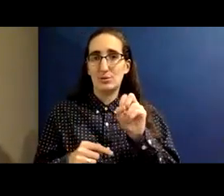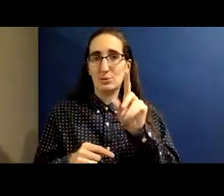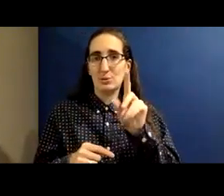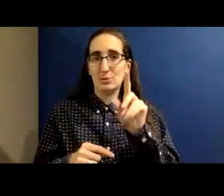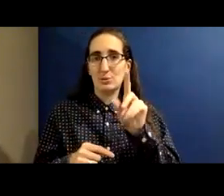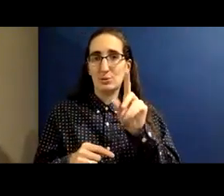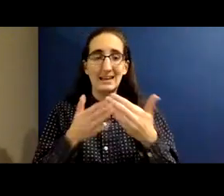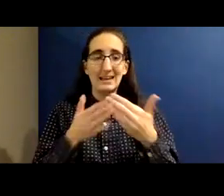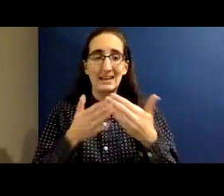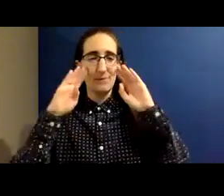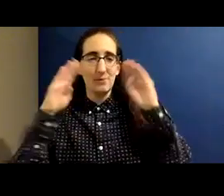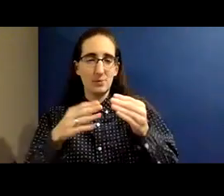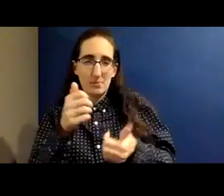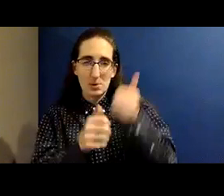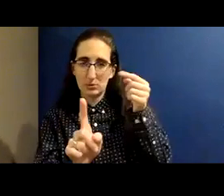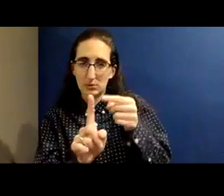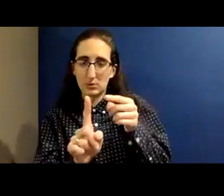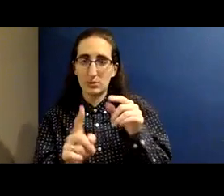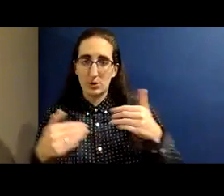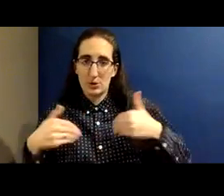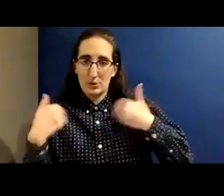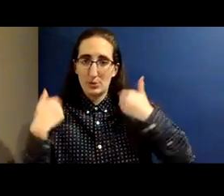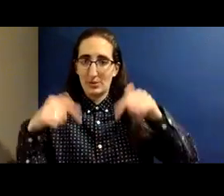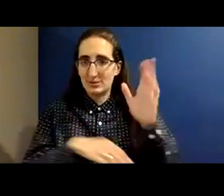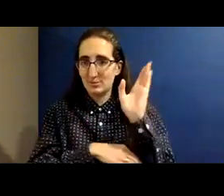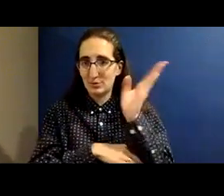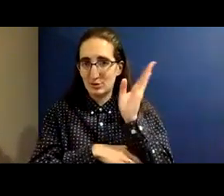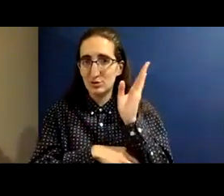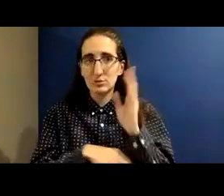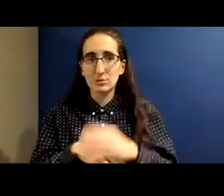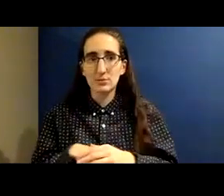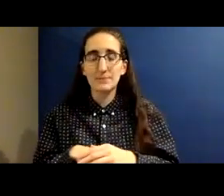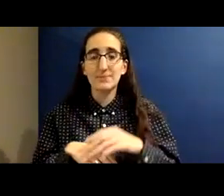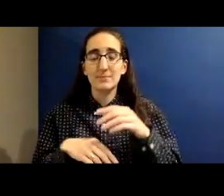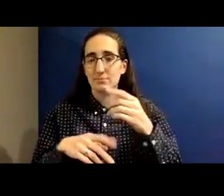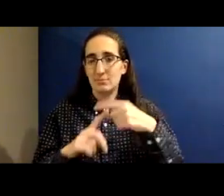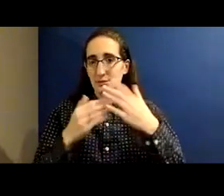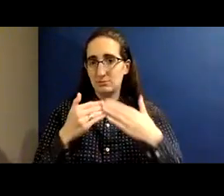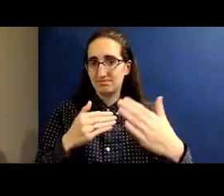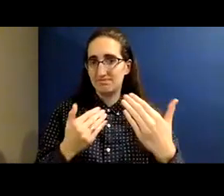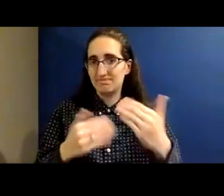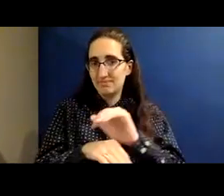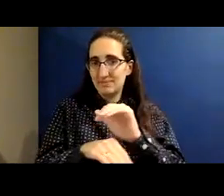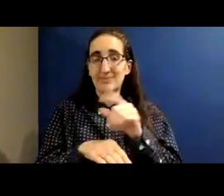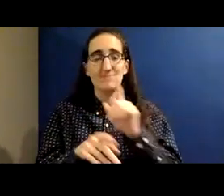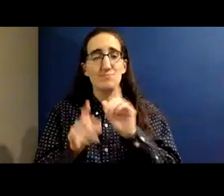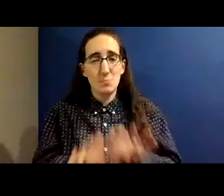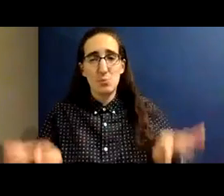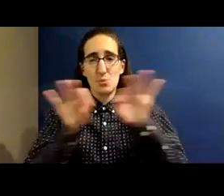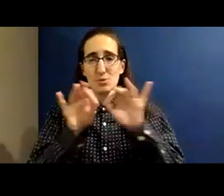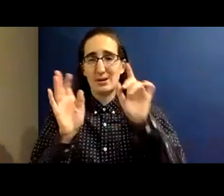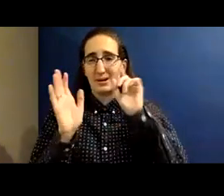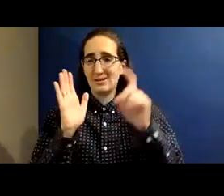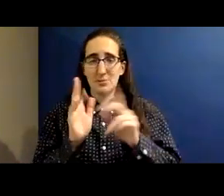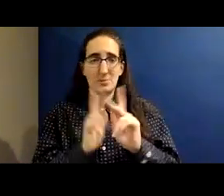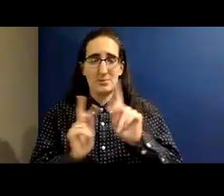even though we'll be focusing mostly on youth in this presentation and throughout this evening, it's really important to acknowledge that